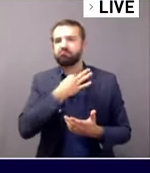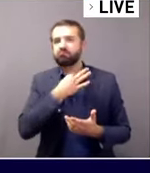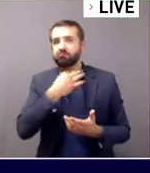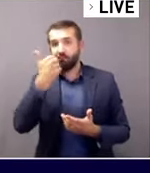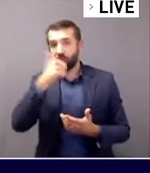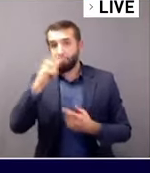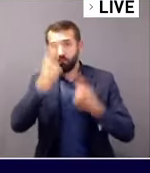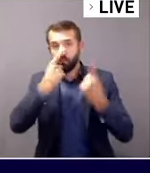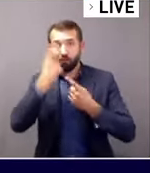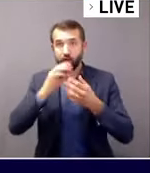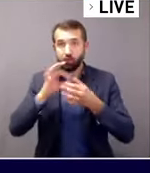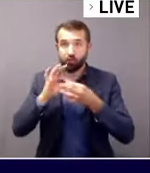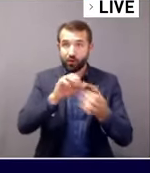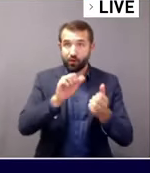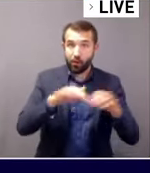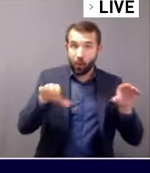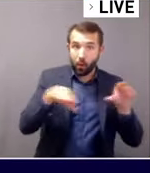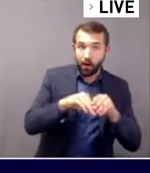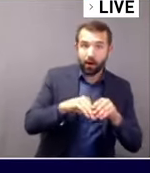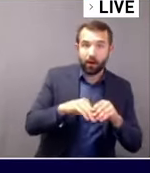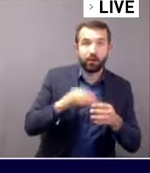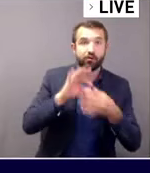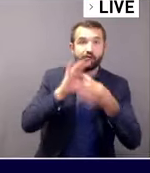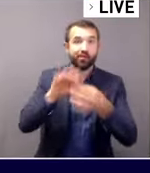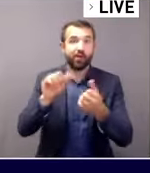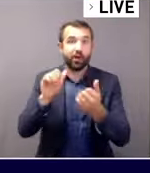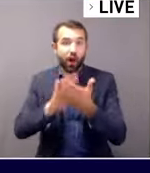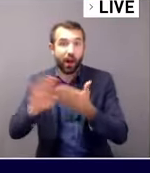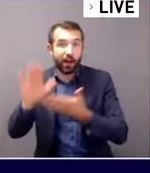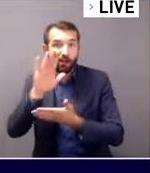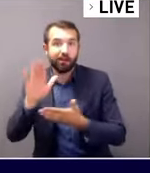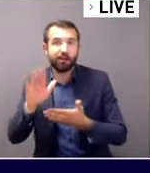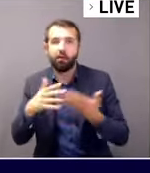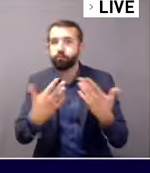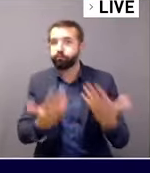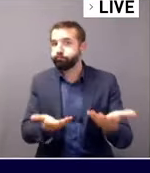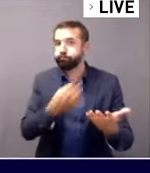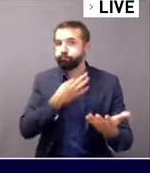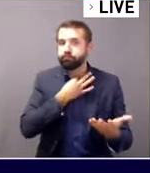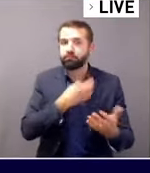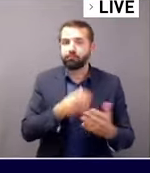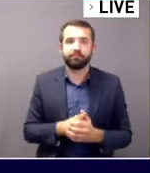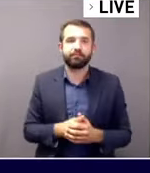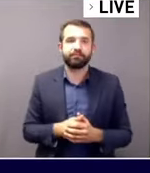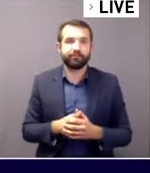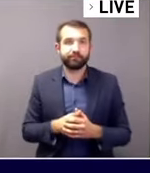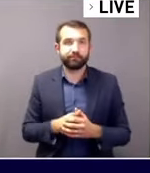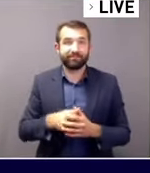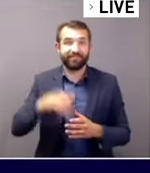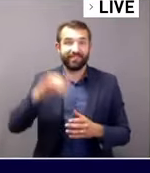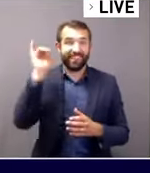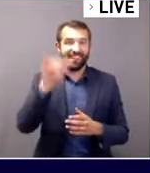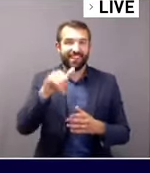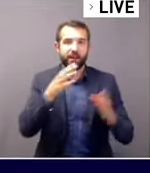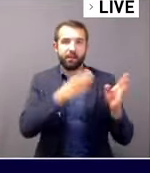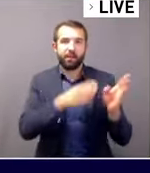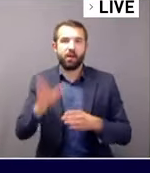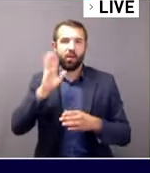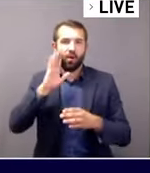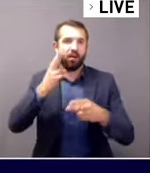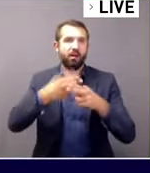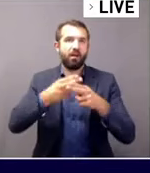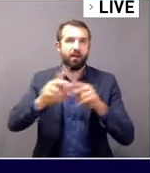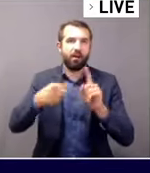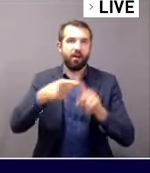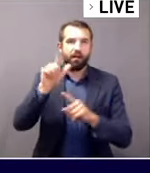on? Well, Bob, you know, I was just about to talk about Labor Day. And so I'll answer your question and then